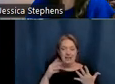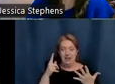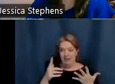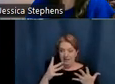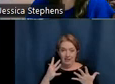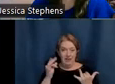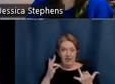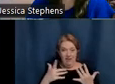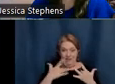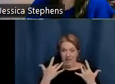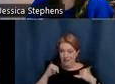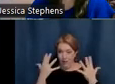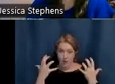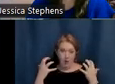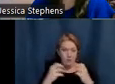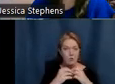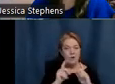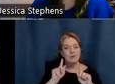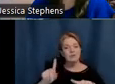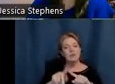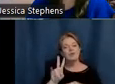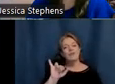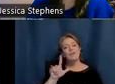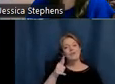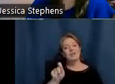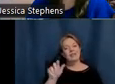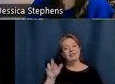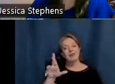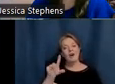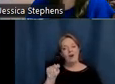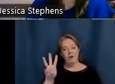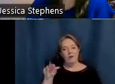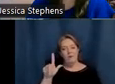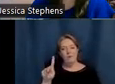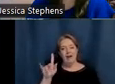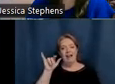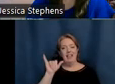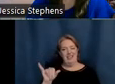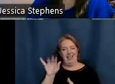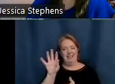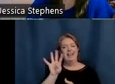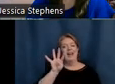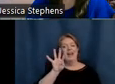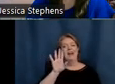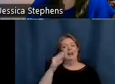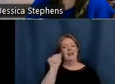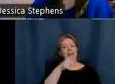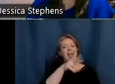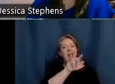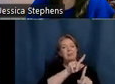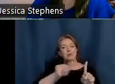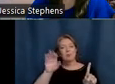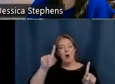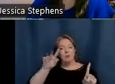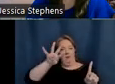Walk held every fourth Friday, April through October, and enjoy a self-guided tour of numerous art galleries,